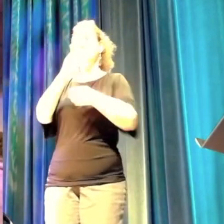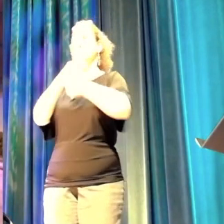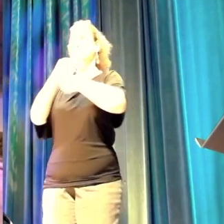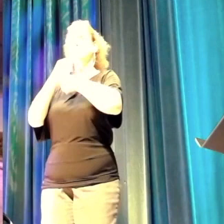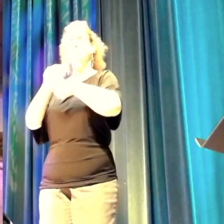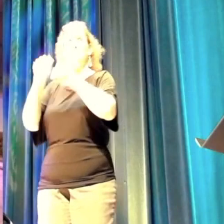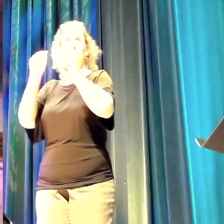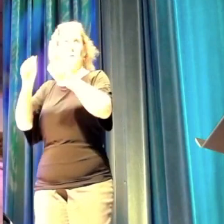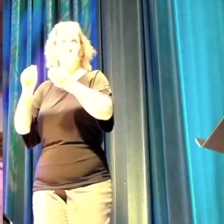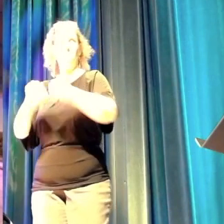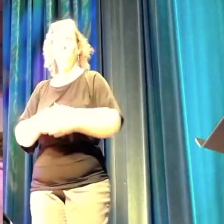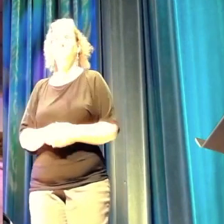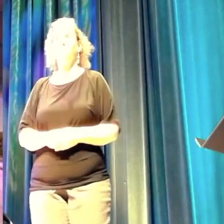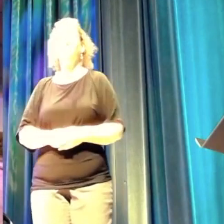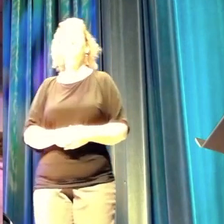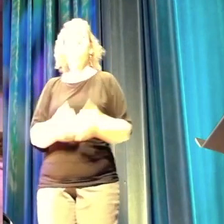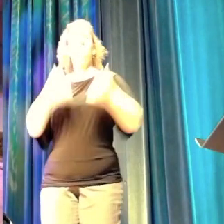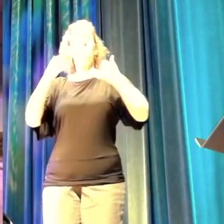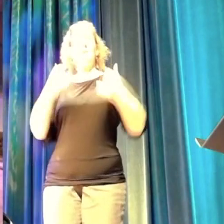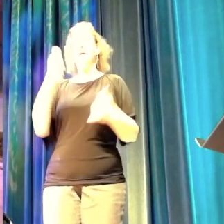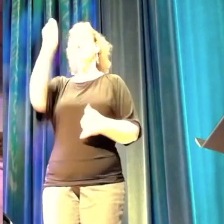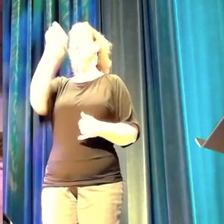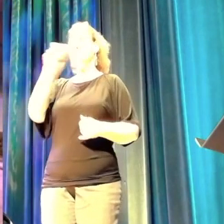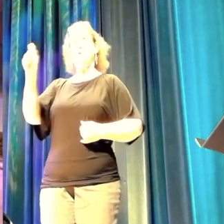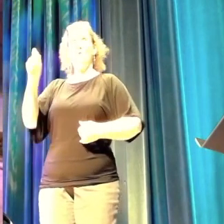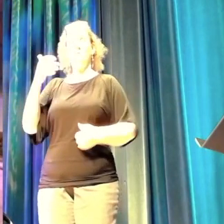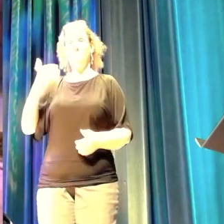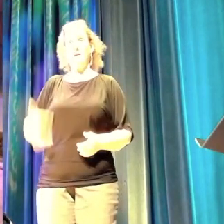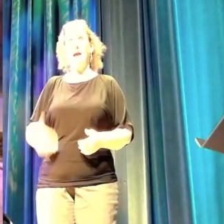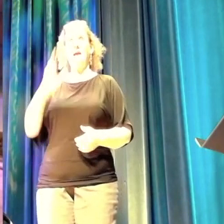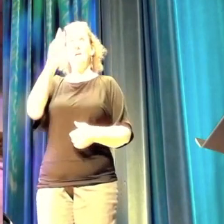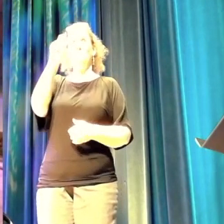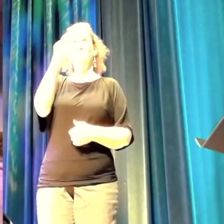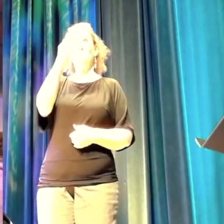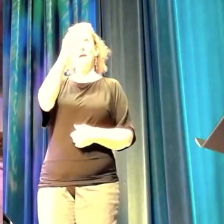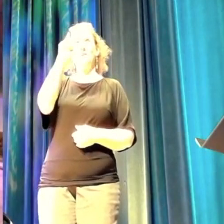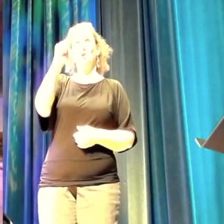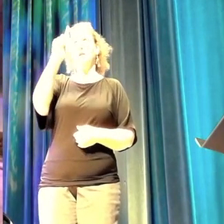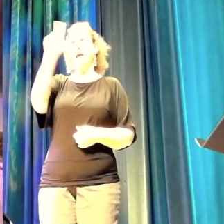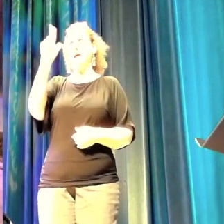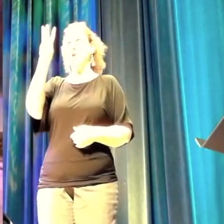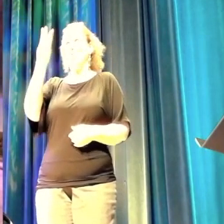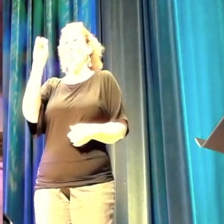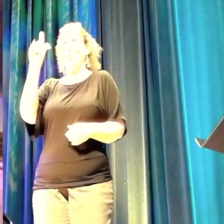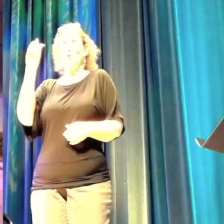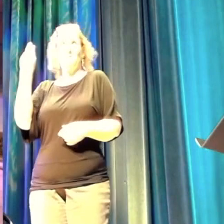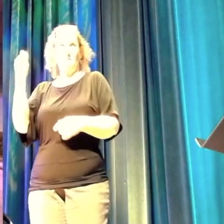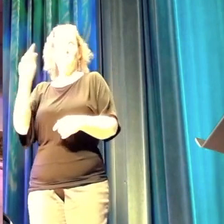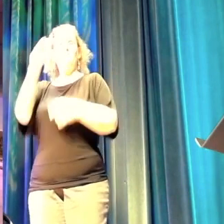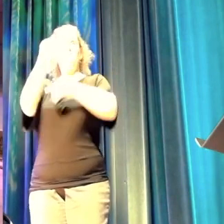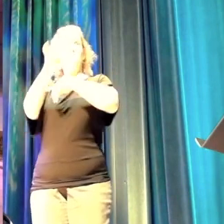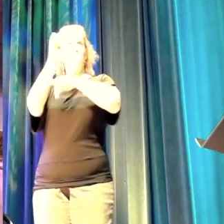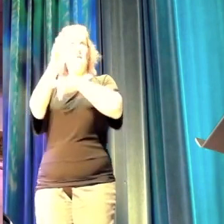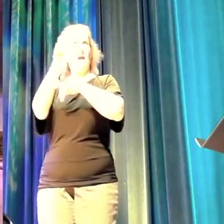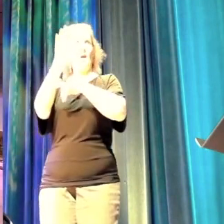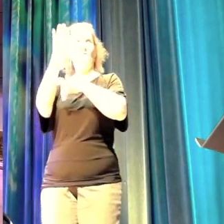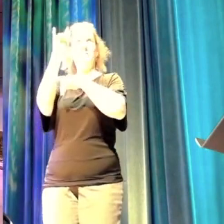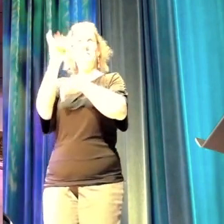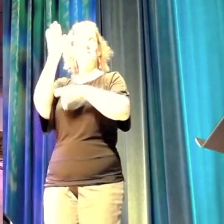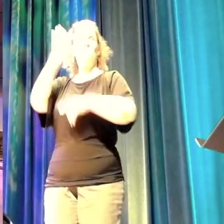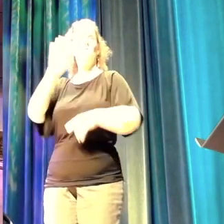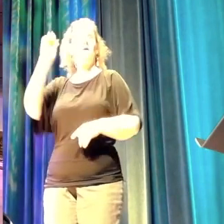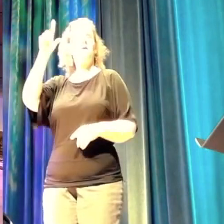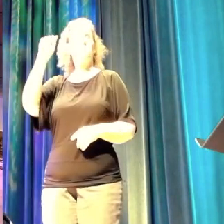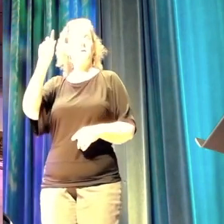productive capacities. Now, therefore, I, Randall L. Wolfman, Mayor of the City of Birmingham, Alabama,